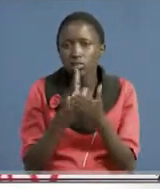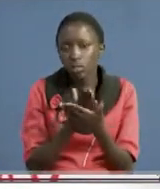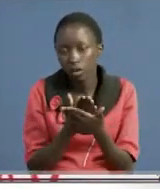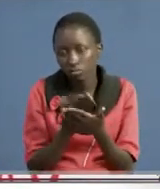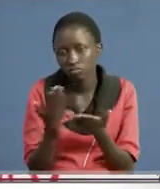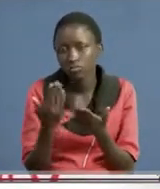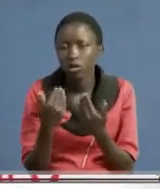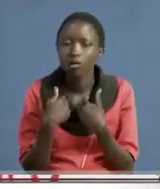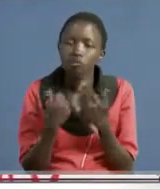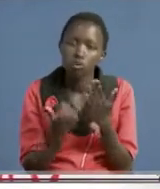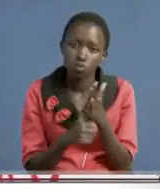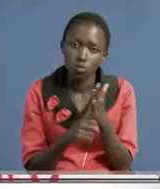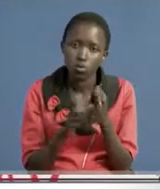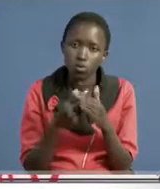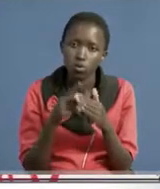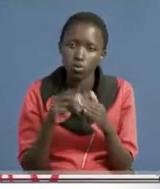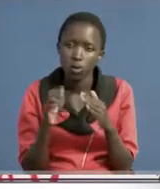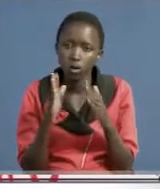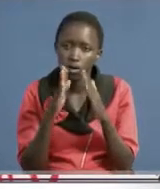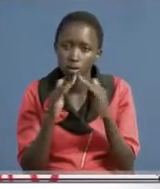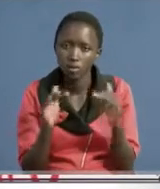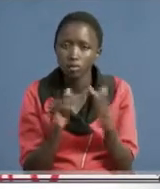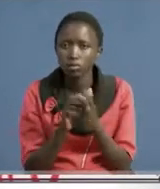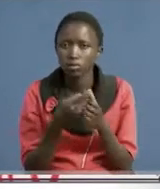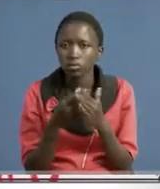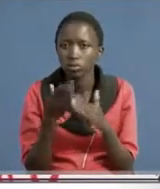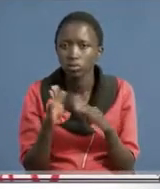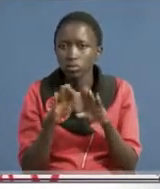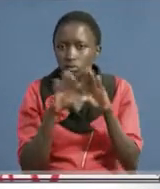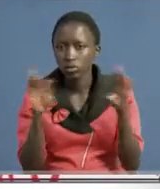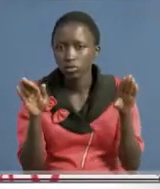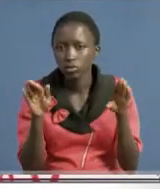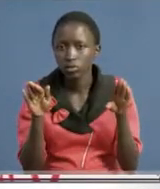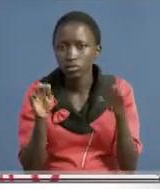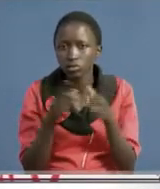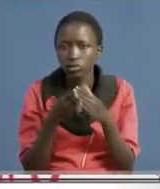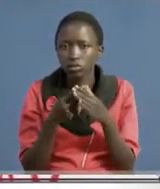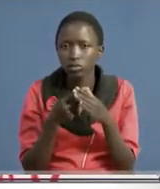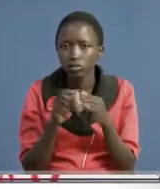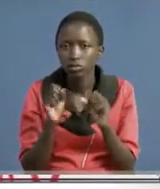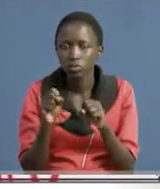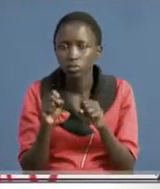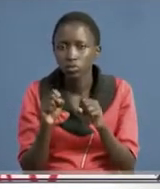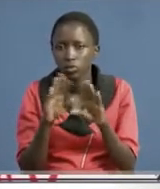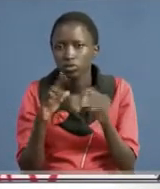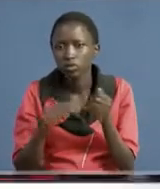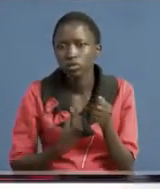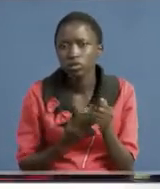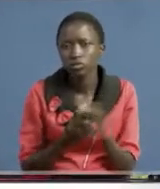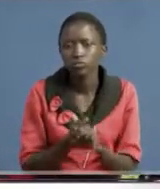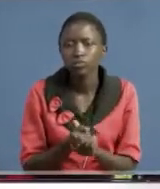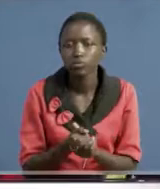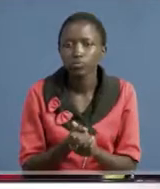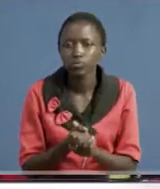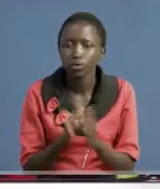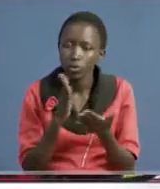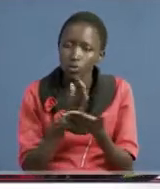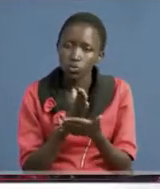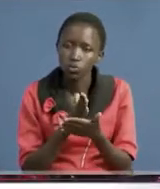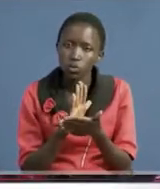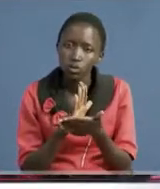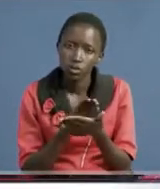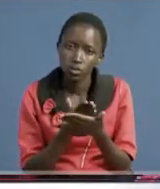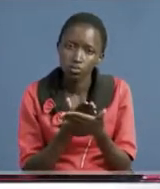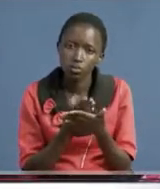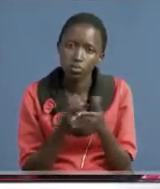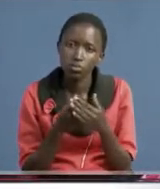being rained on. She goes and buys a mabati, I don't know how many, so she can cover herself. Of course, some have